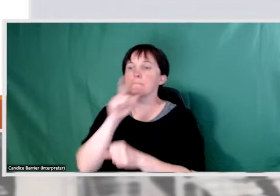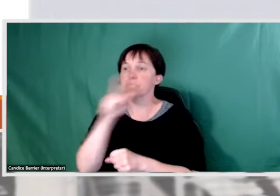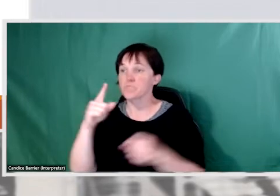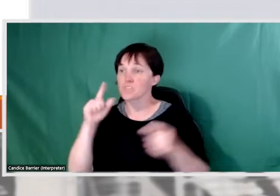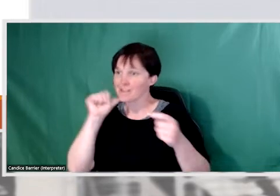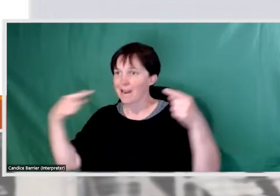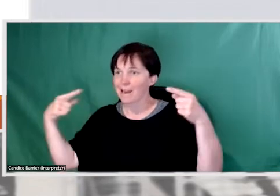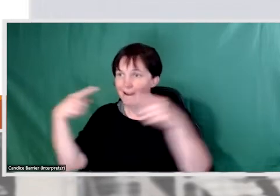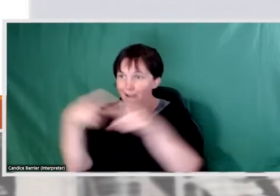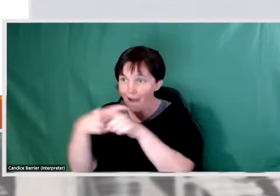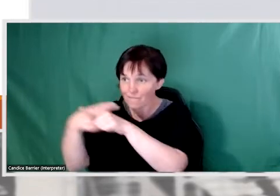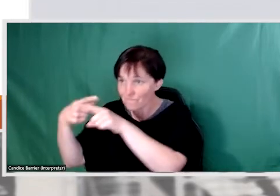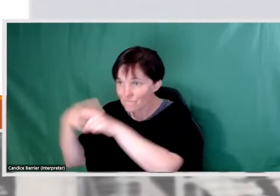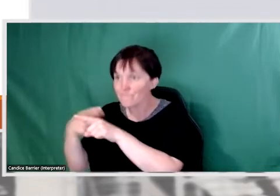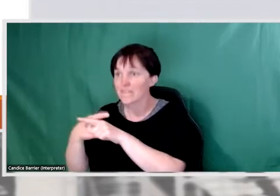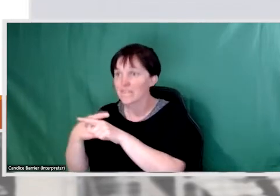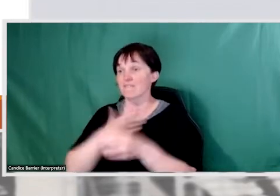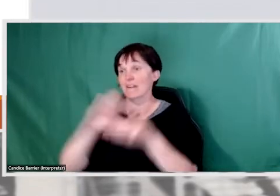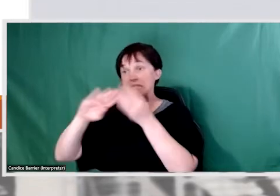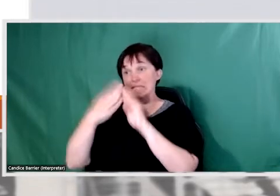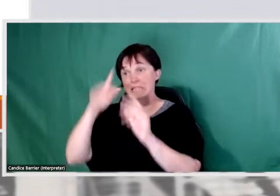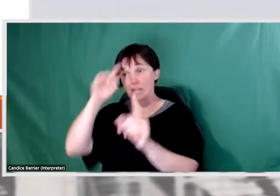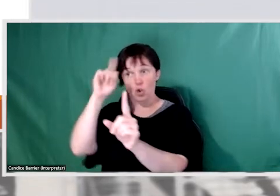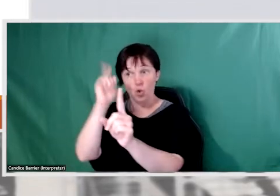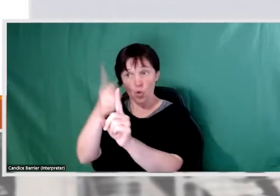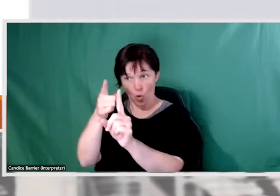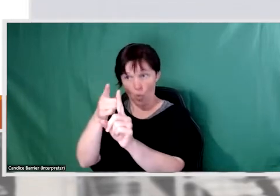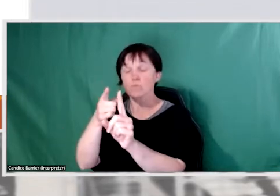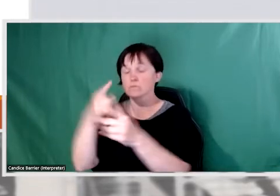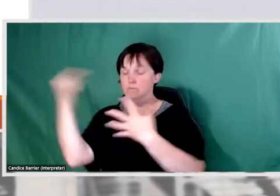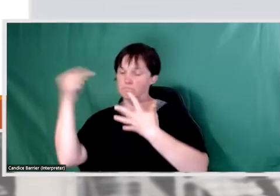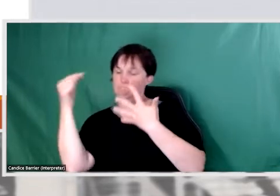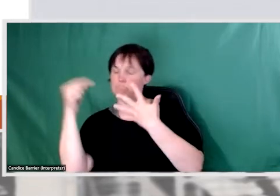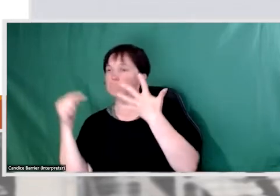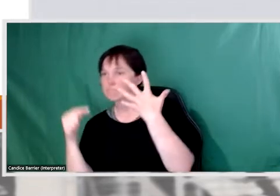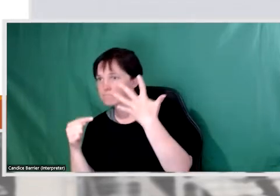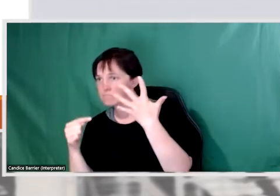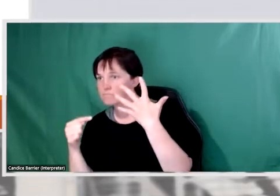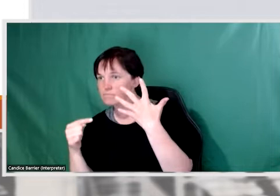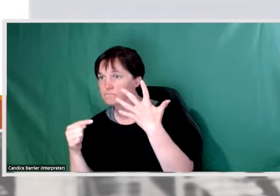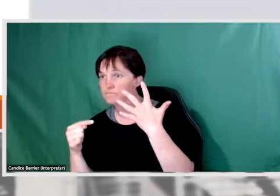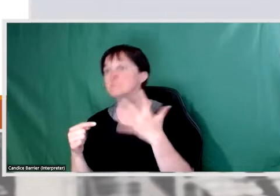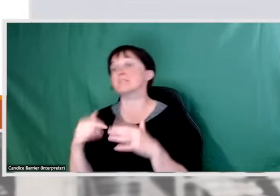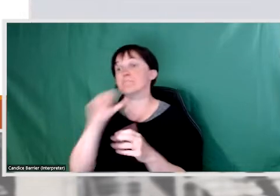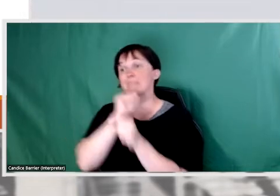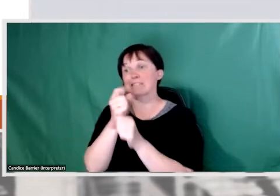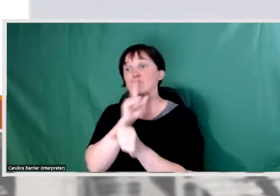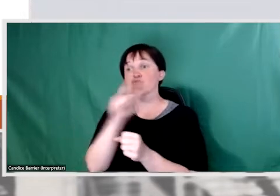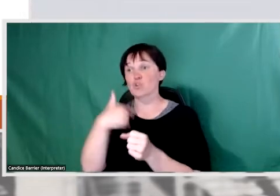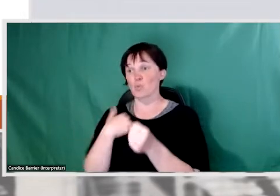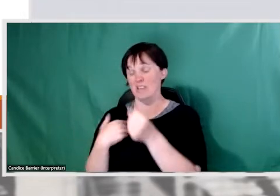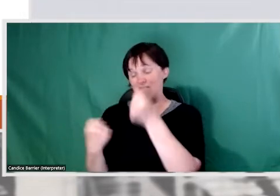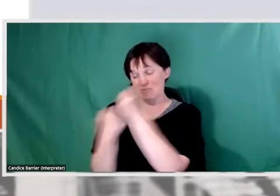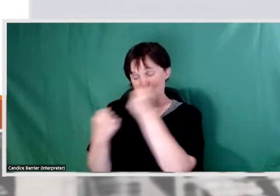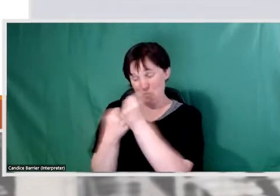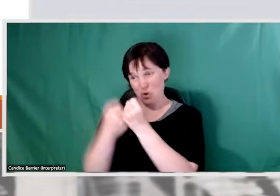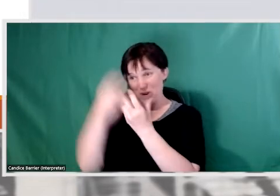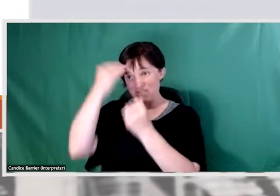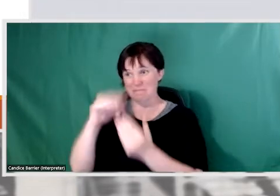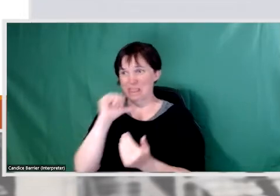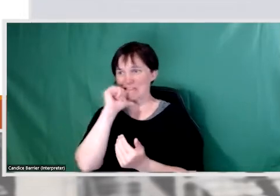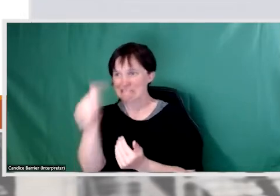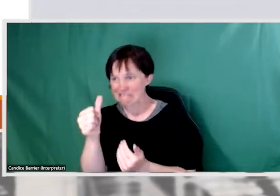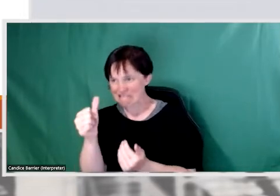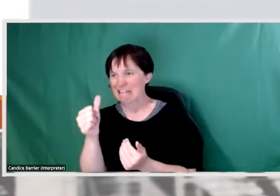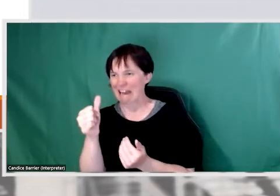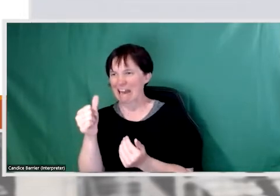larger, broader city goals and objectives, or that have supporting information that is inconsistent or is insufficient